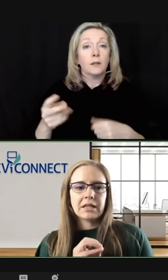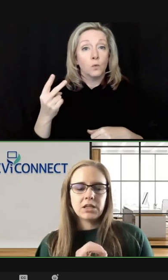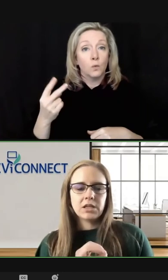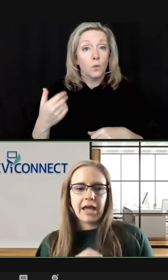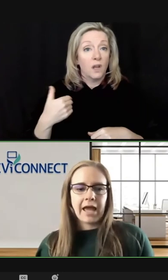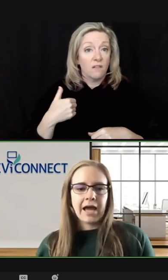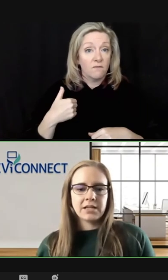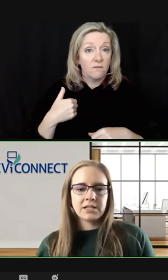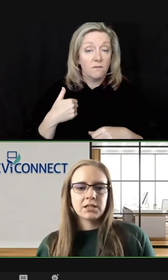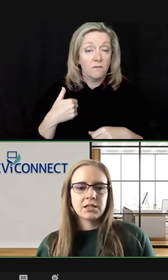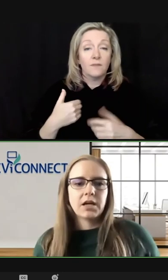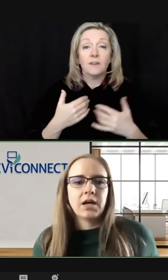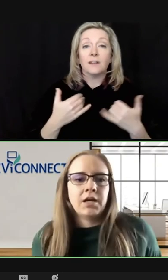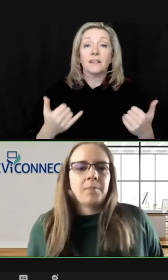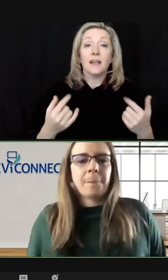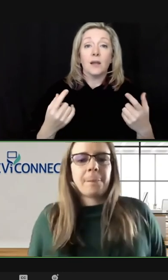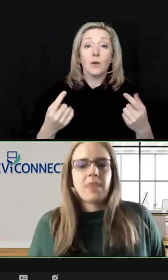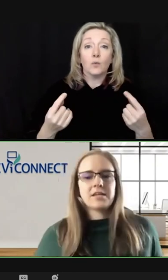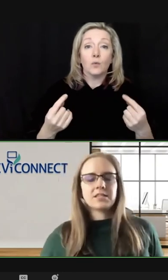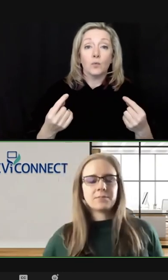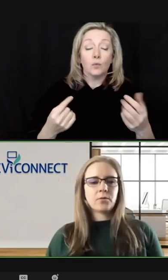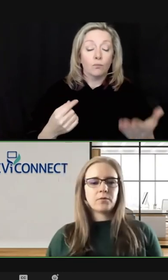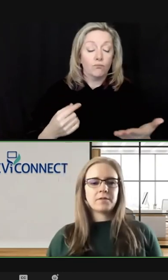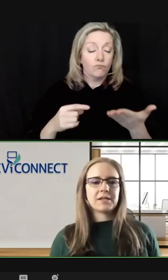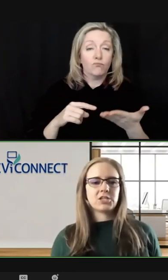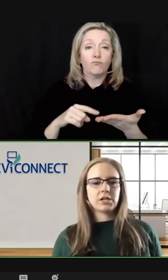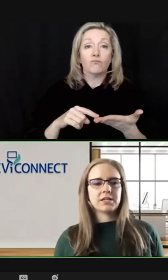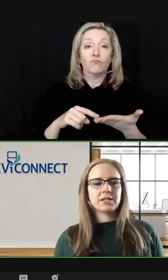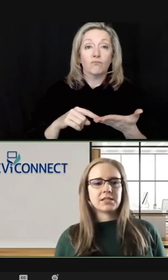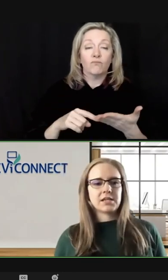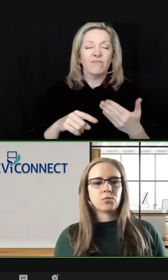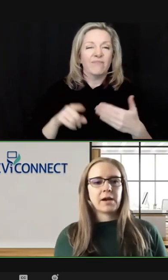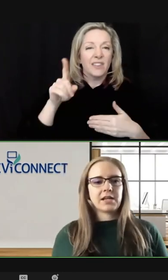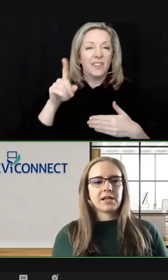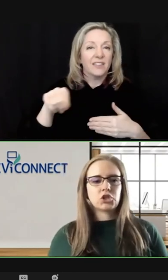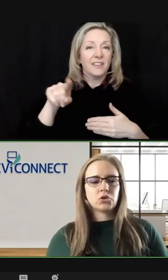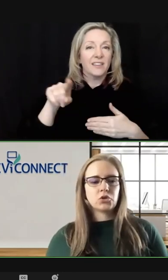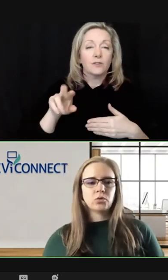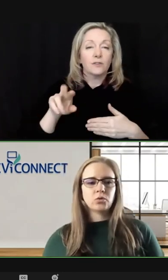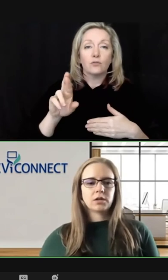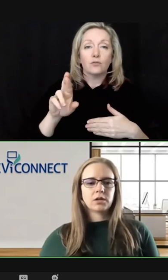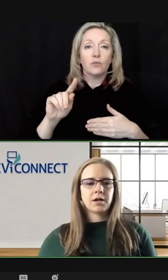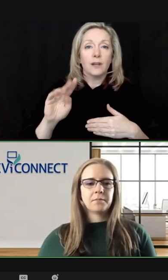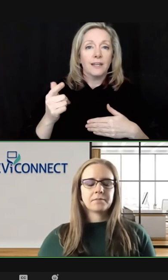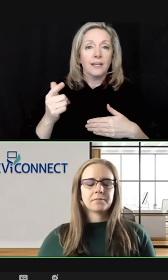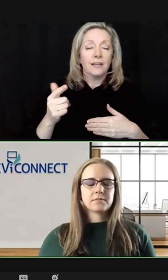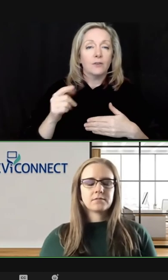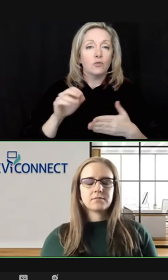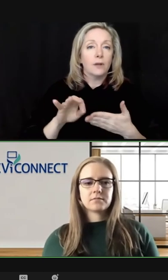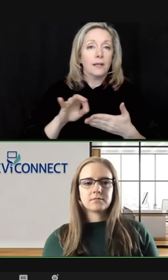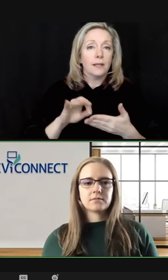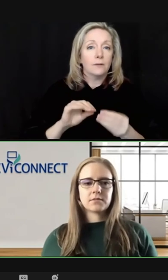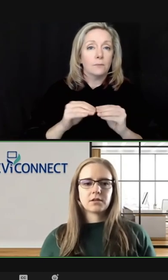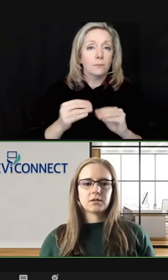We can look at this page here is the rating 2